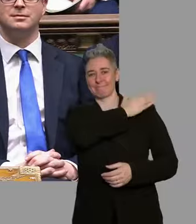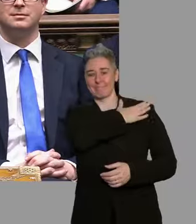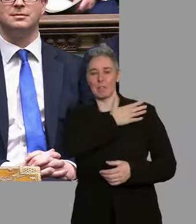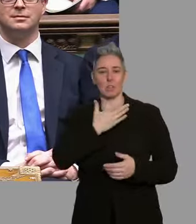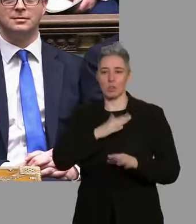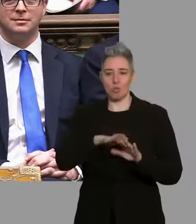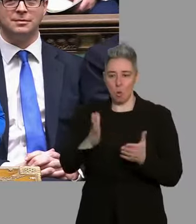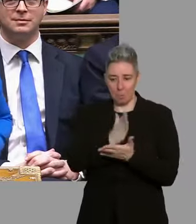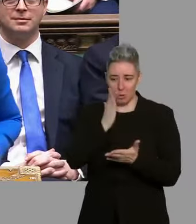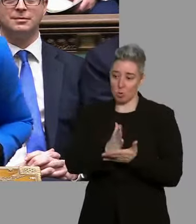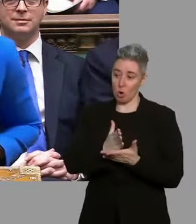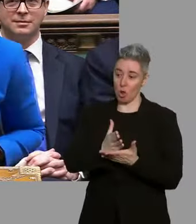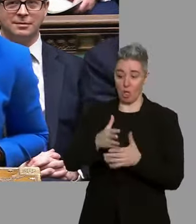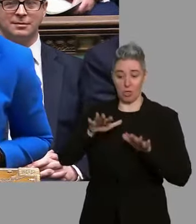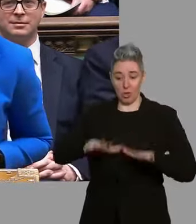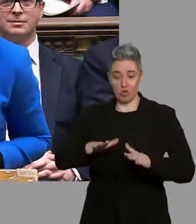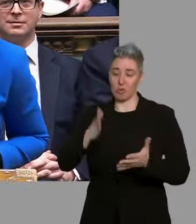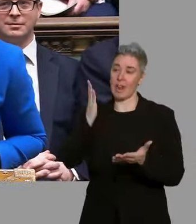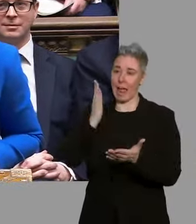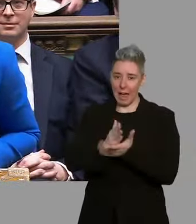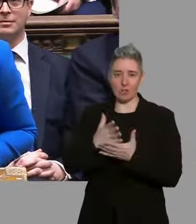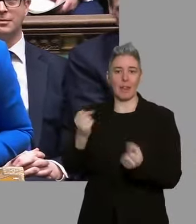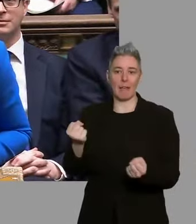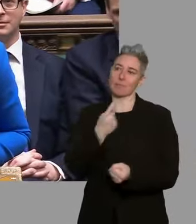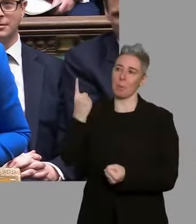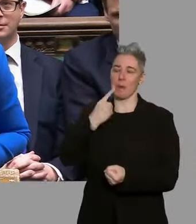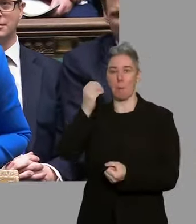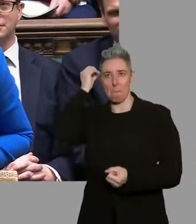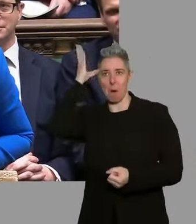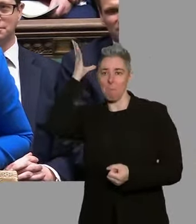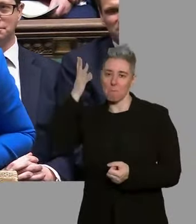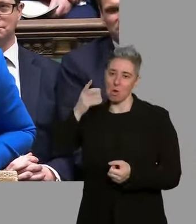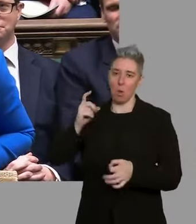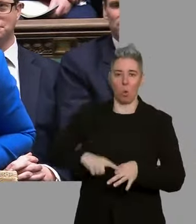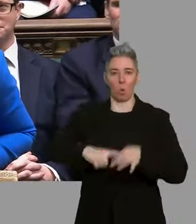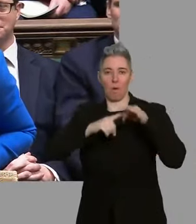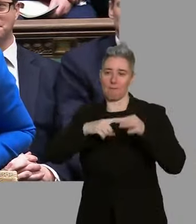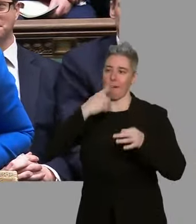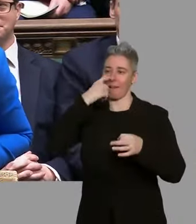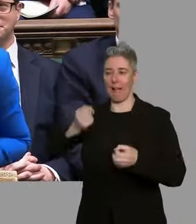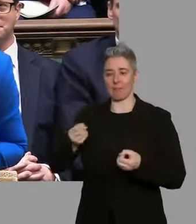job. The Prime Minister...